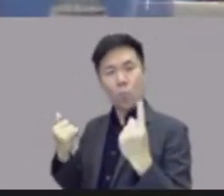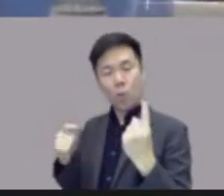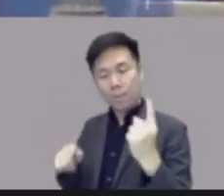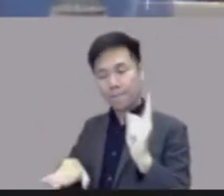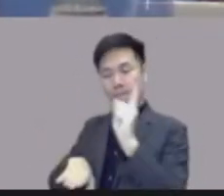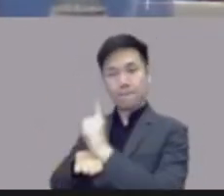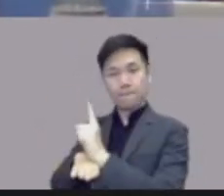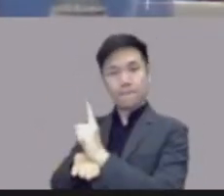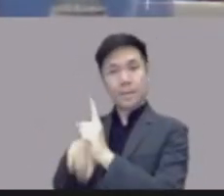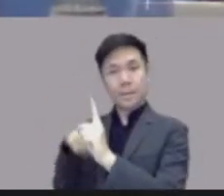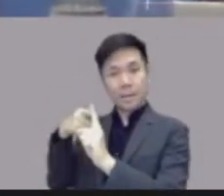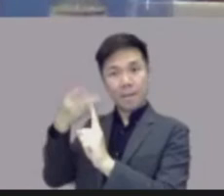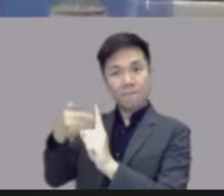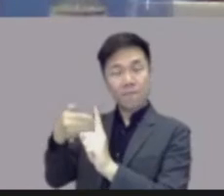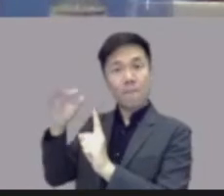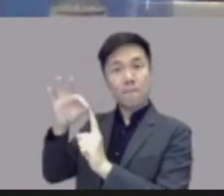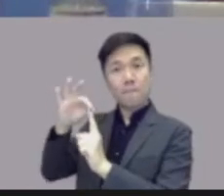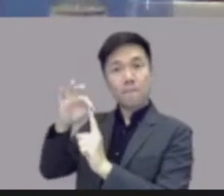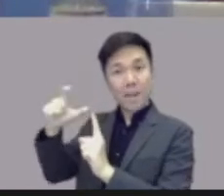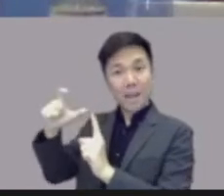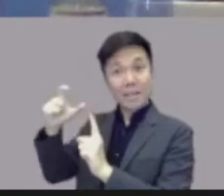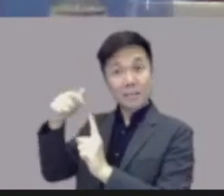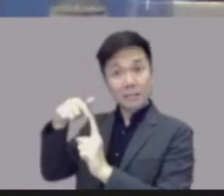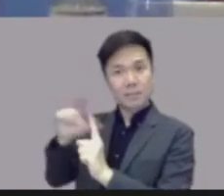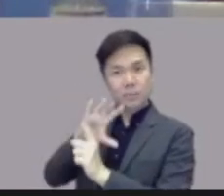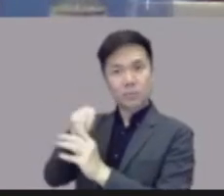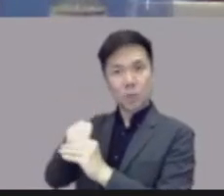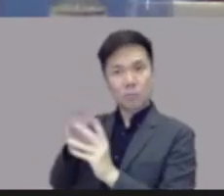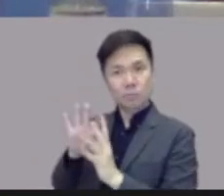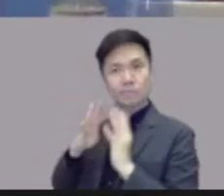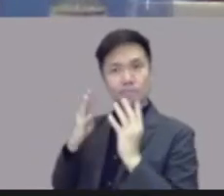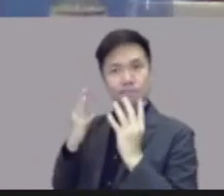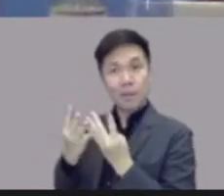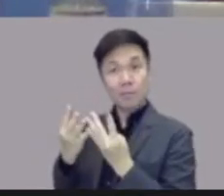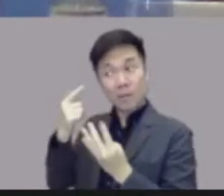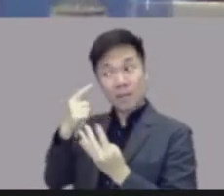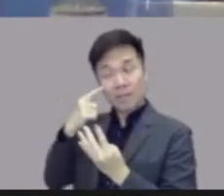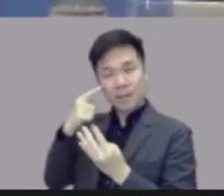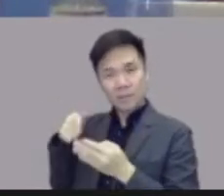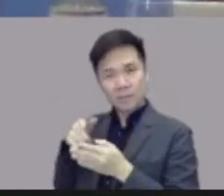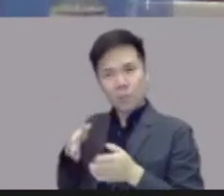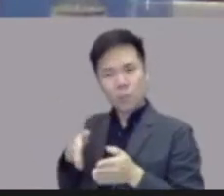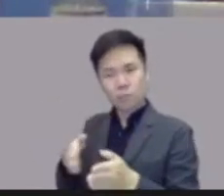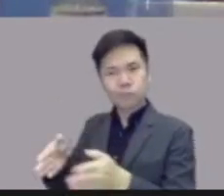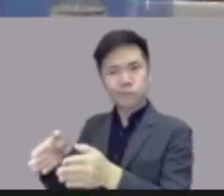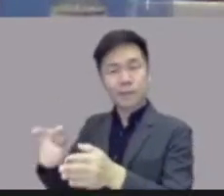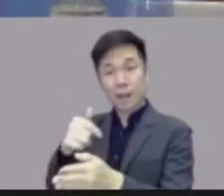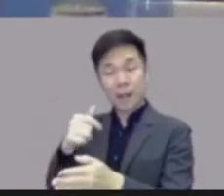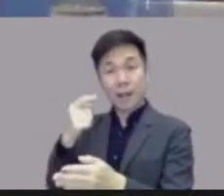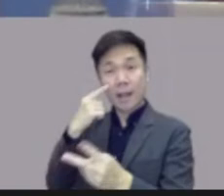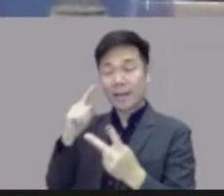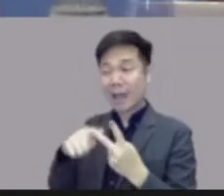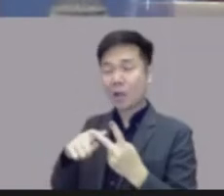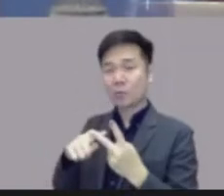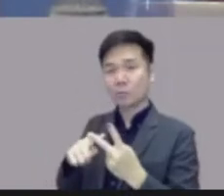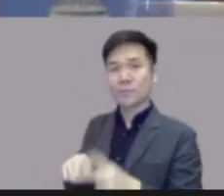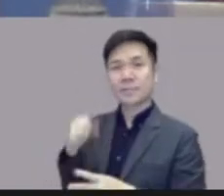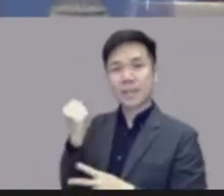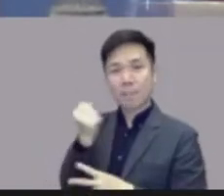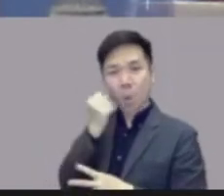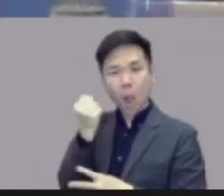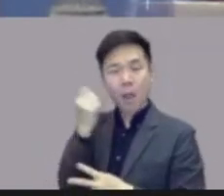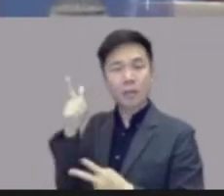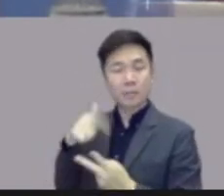on the living in this program for the Indus River we're also now looking at Samoa at developing developing an